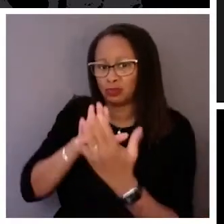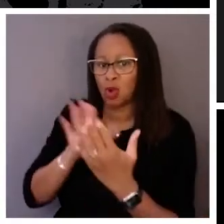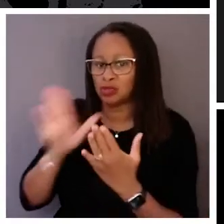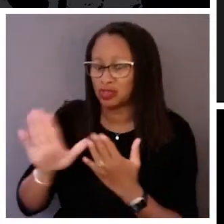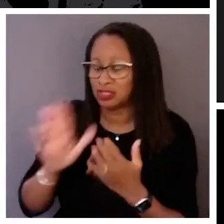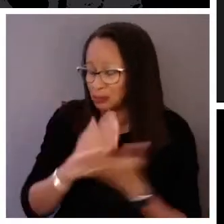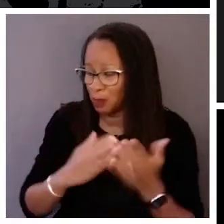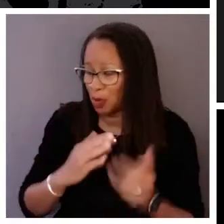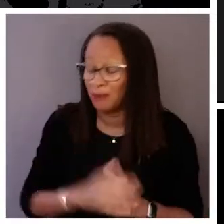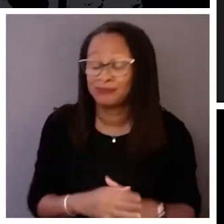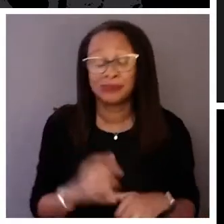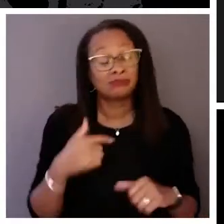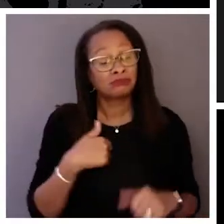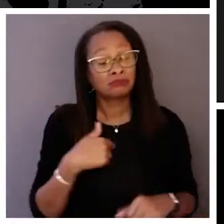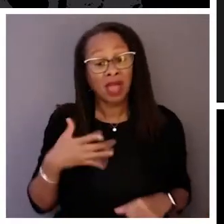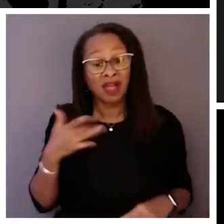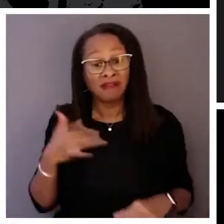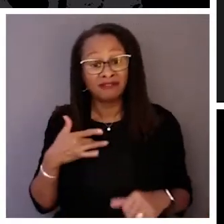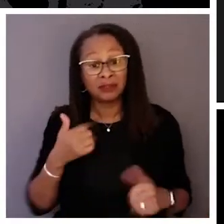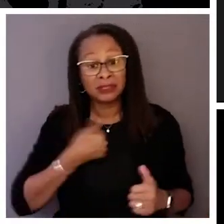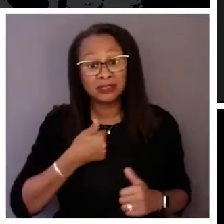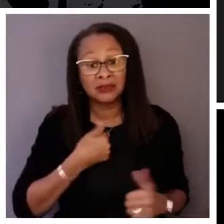answers to these questions? And I feel like,